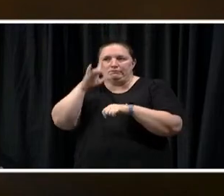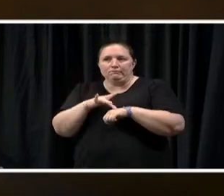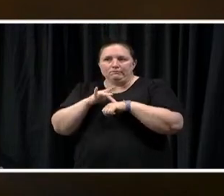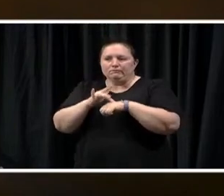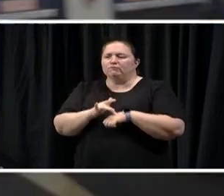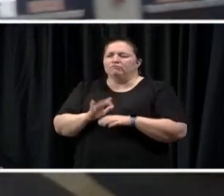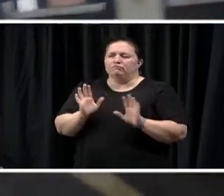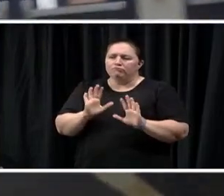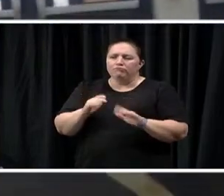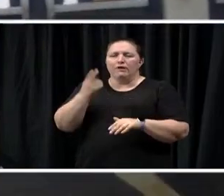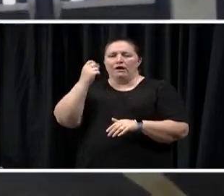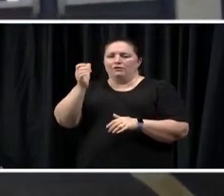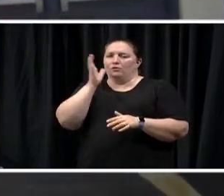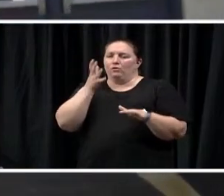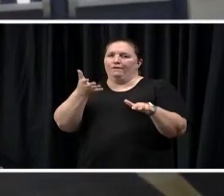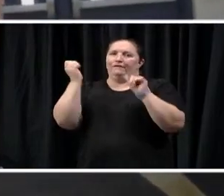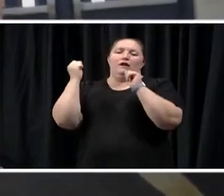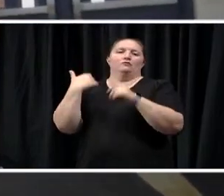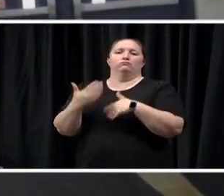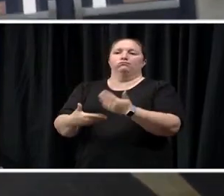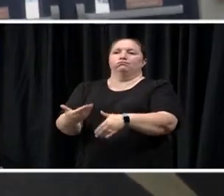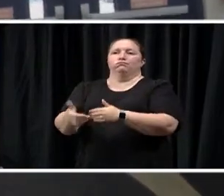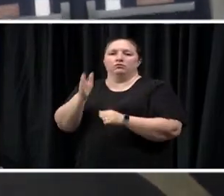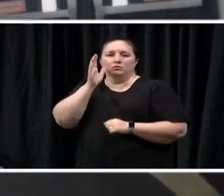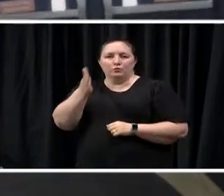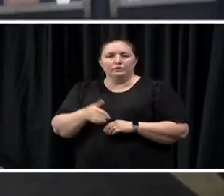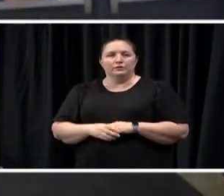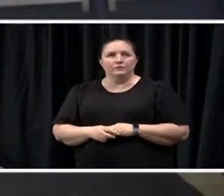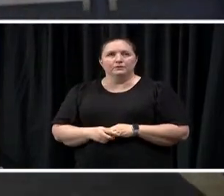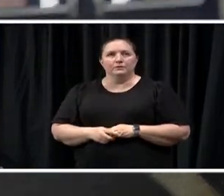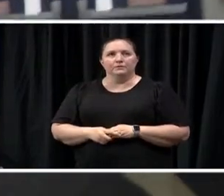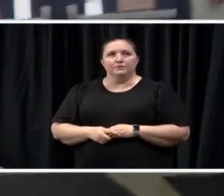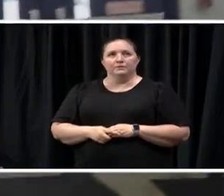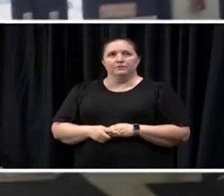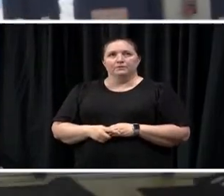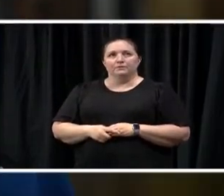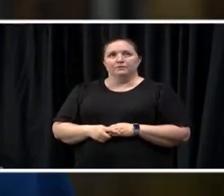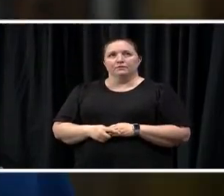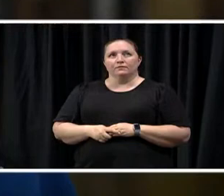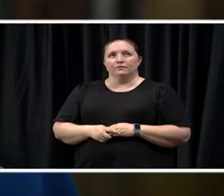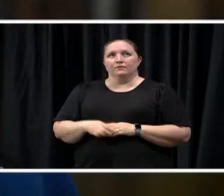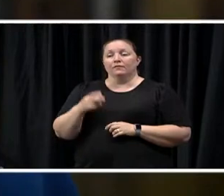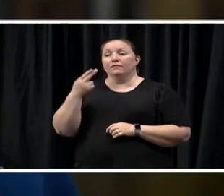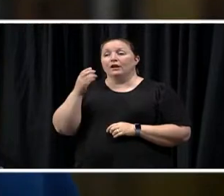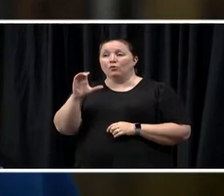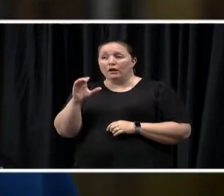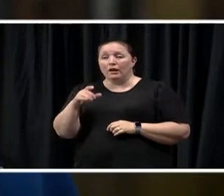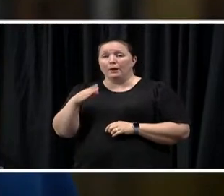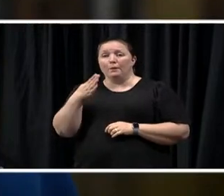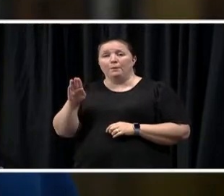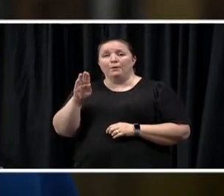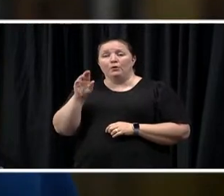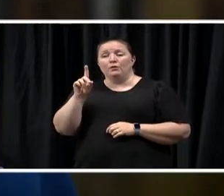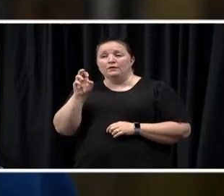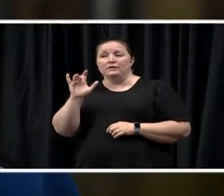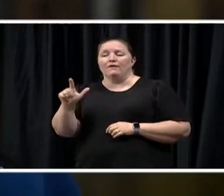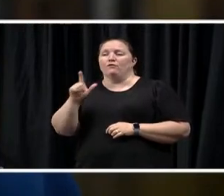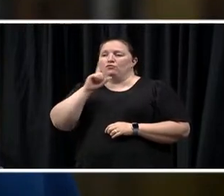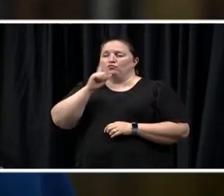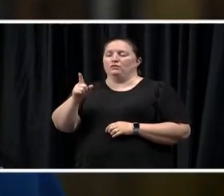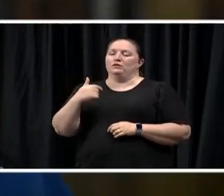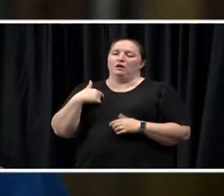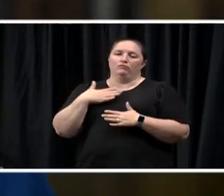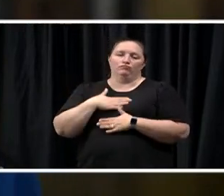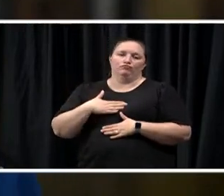gonna go by fast. Enjoy Henry Clay at the maximum, because being Blue Devil has been a